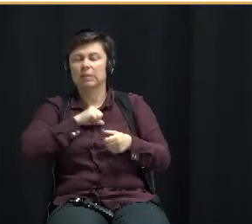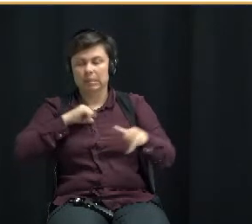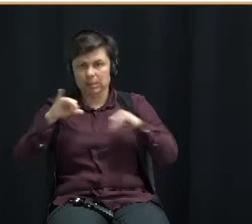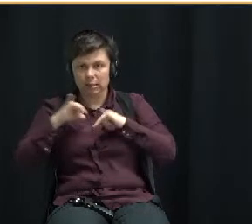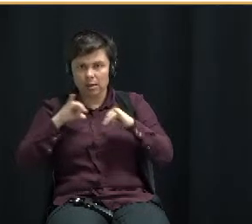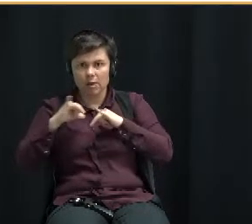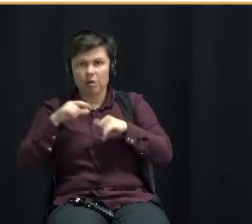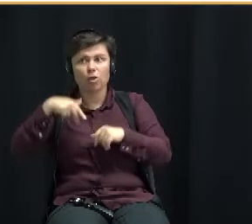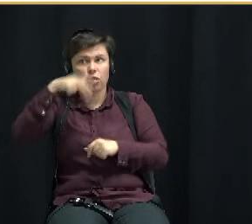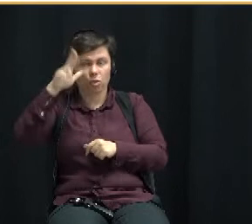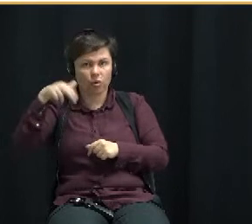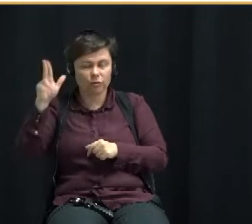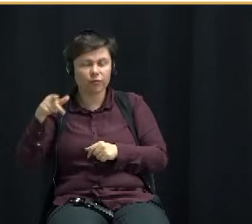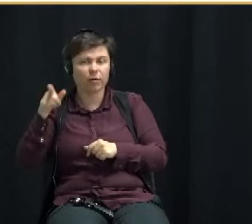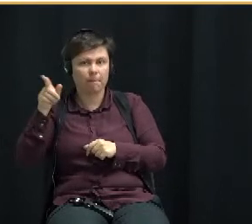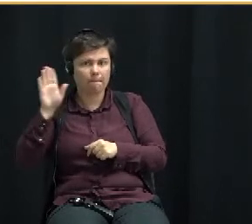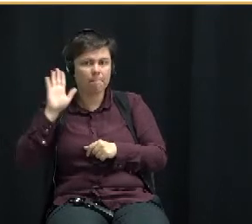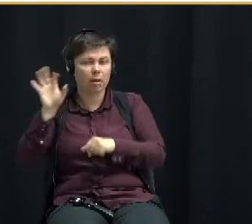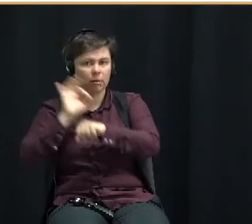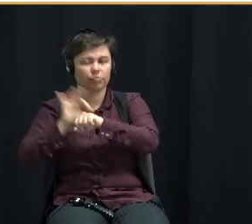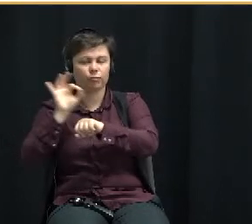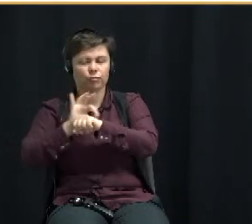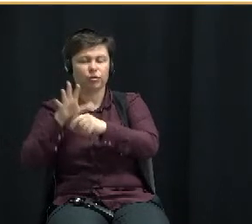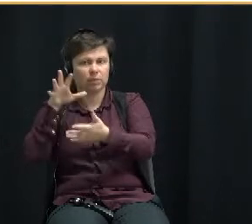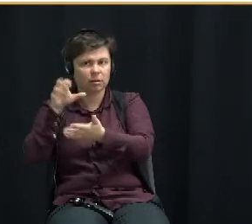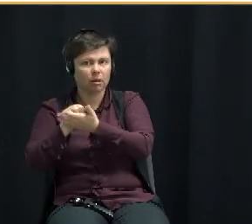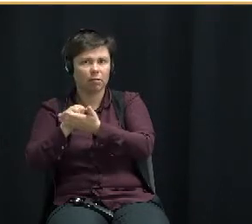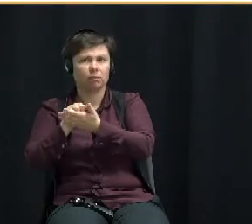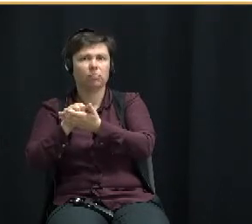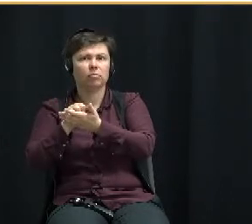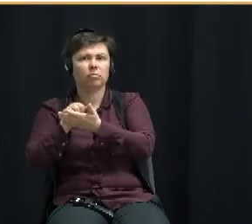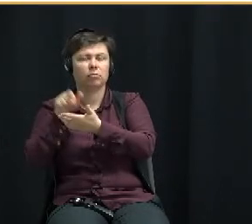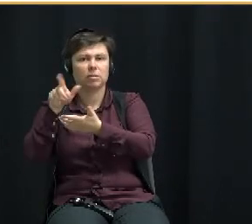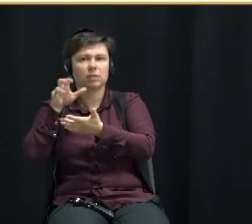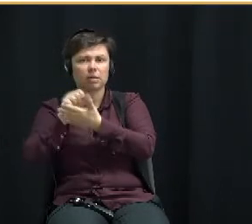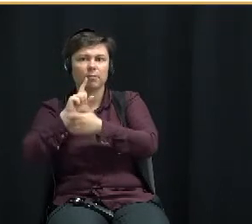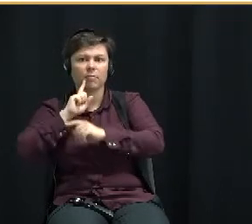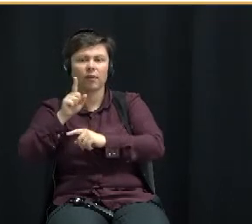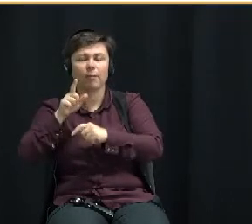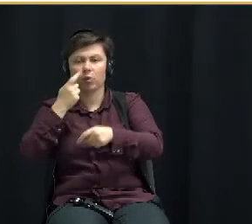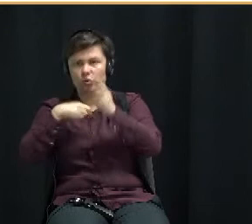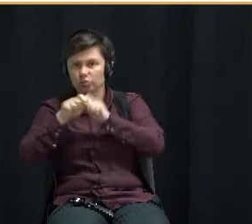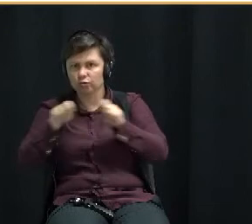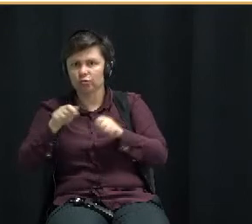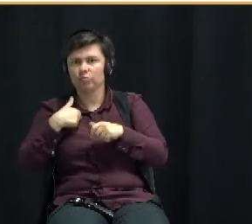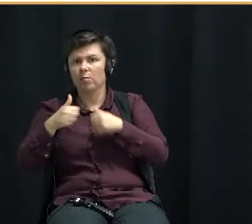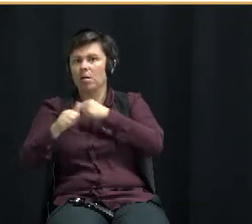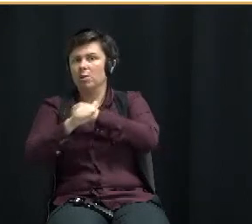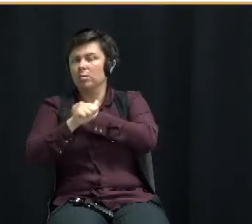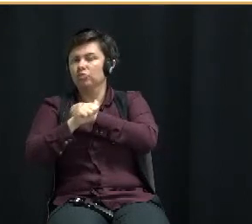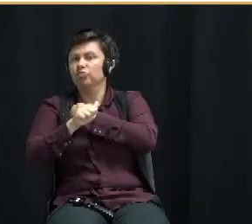and regions. We are about 62 participants that are